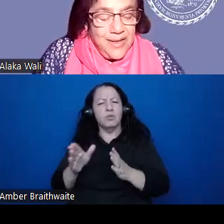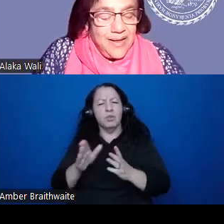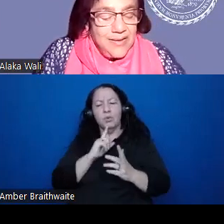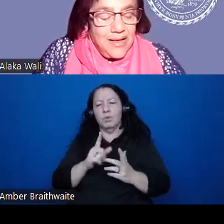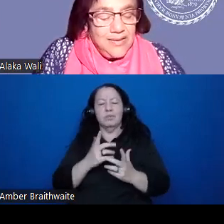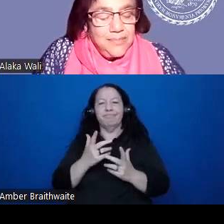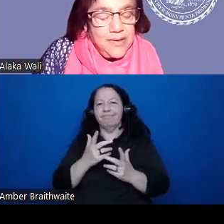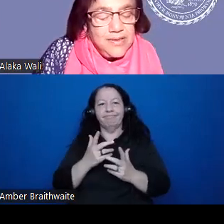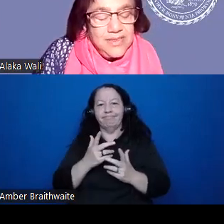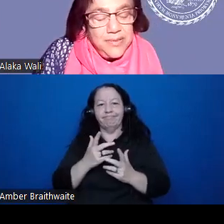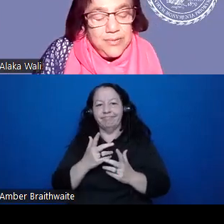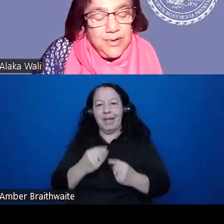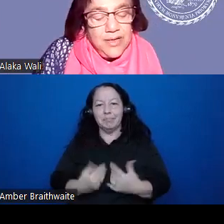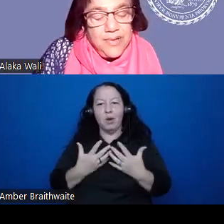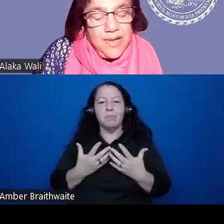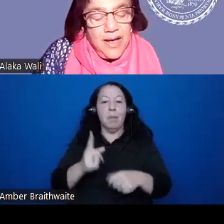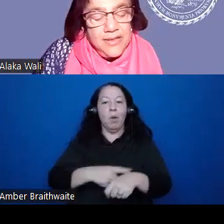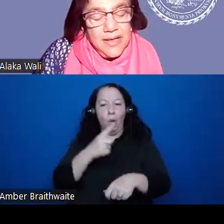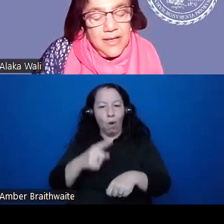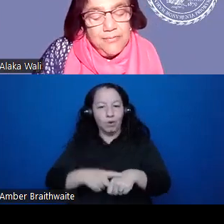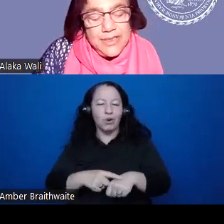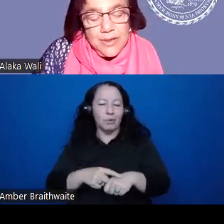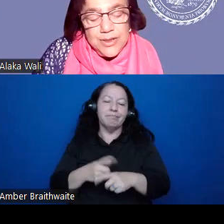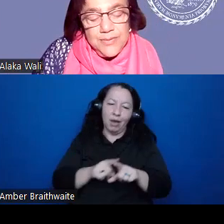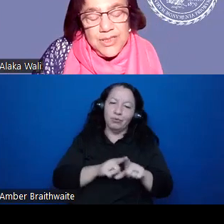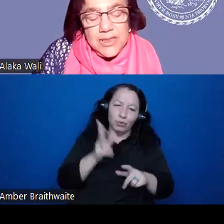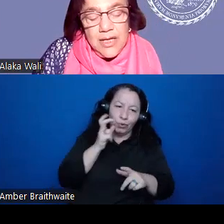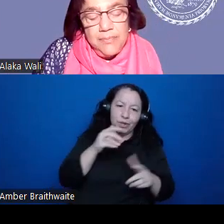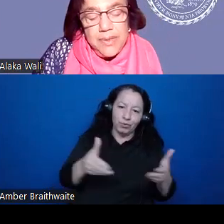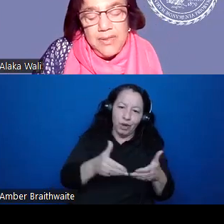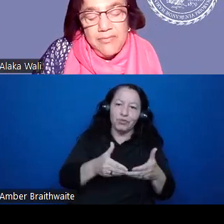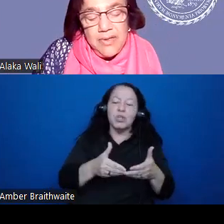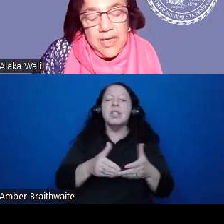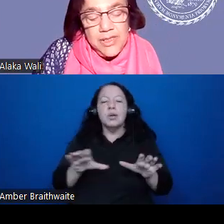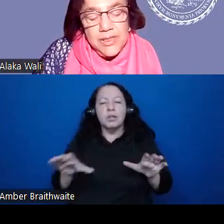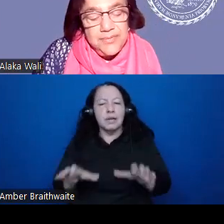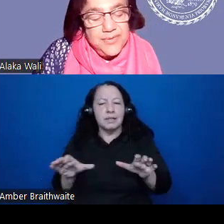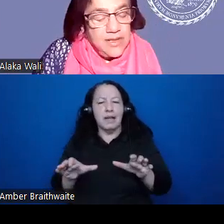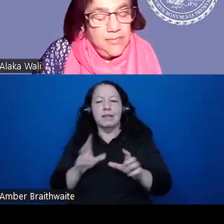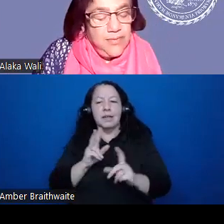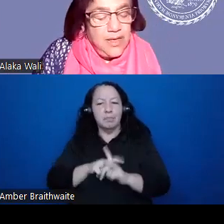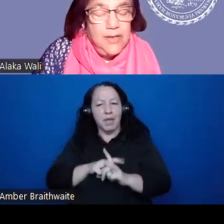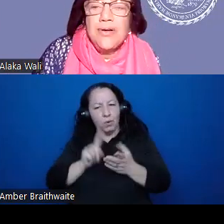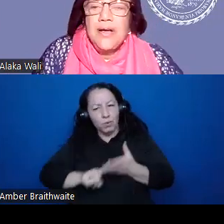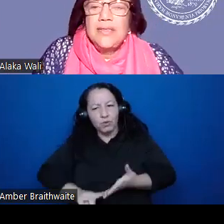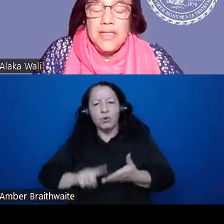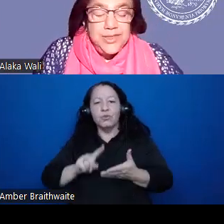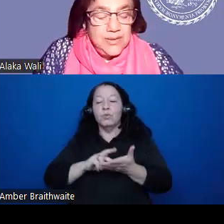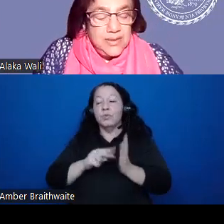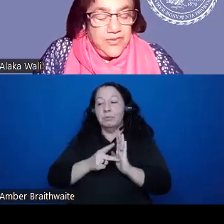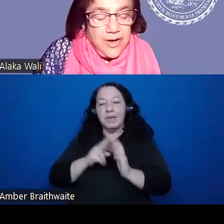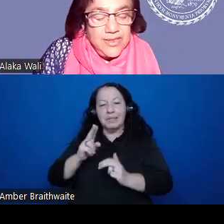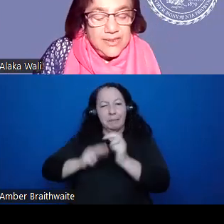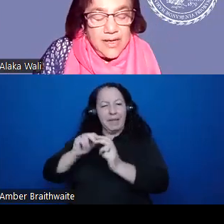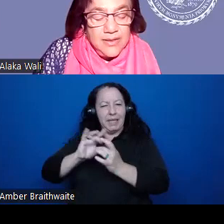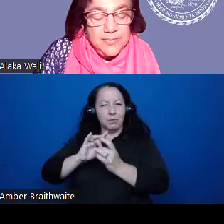intro, conducting participatory applied research, which entailed building relationships with community organizations